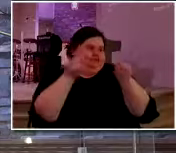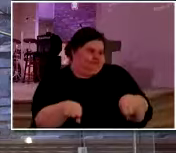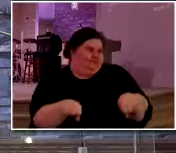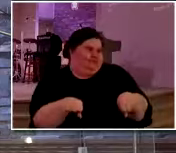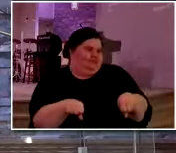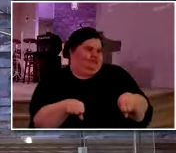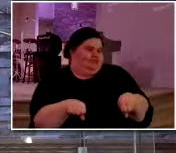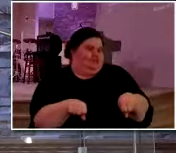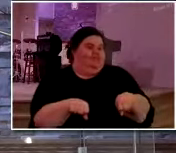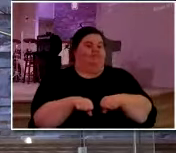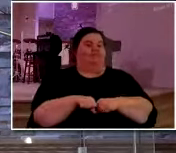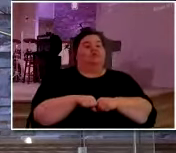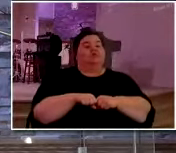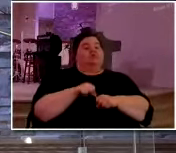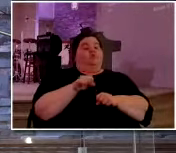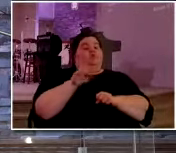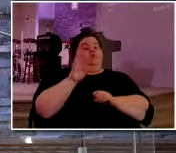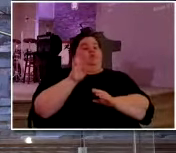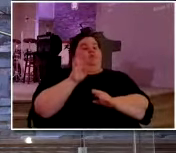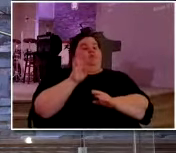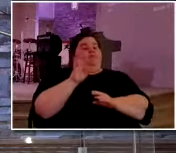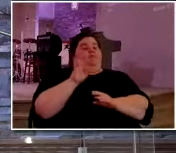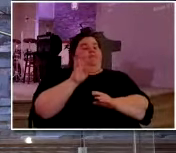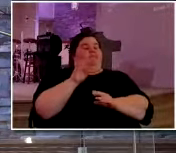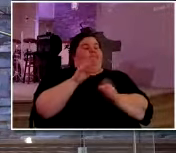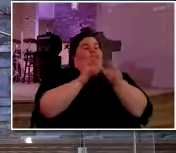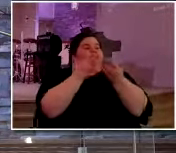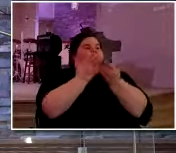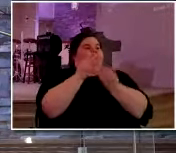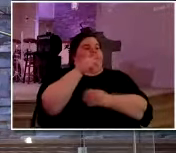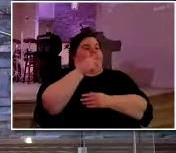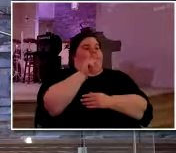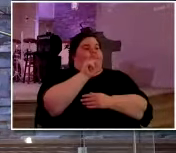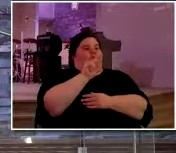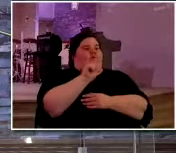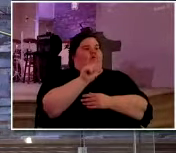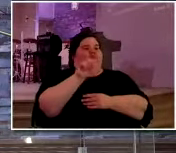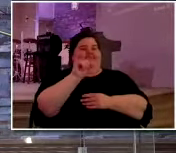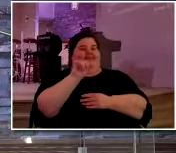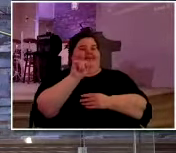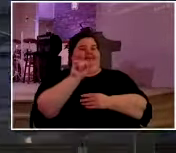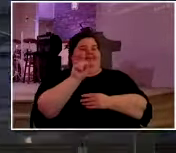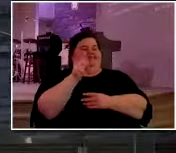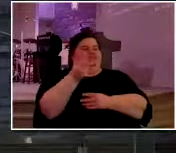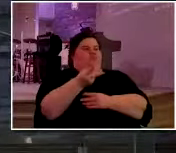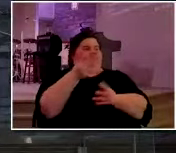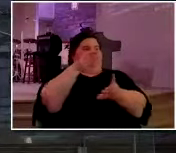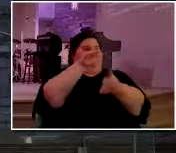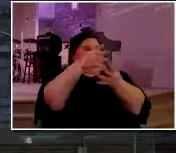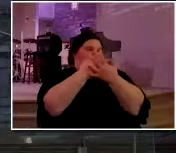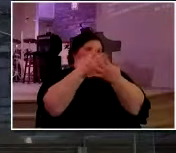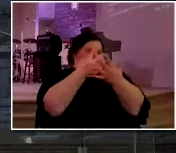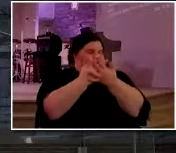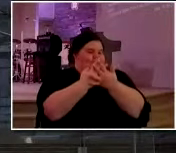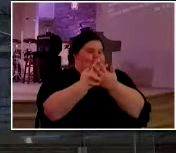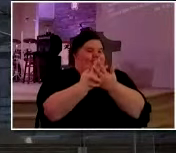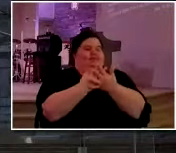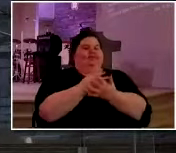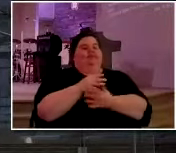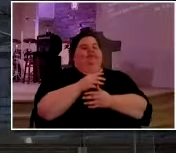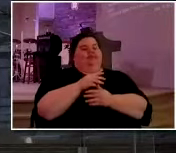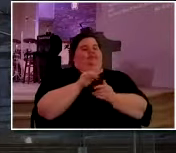in prison in Acts chapter 16 and verse 30. And the keeper of the prison, the jailer, he